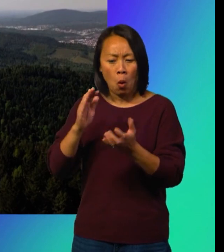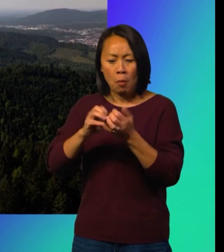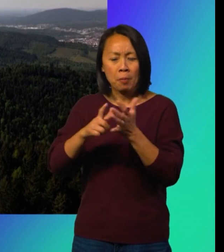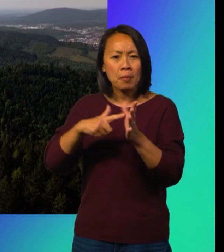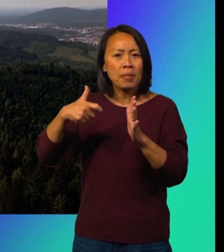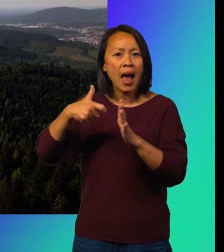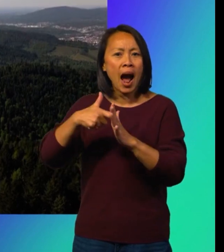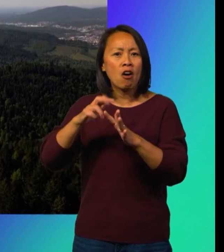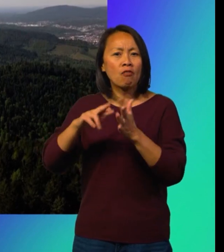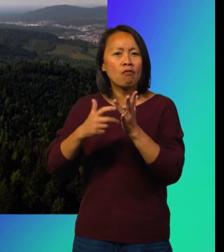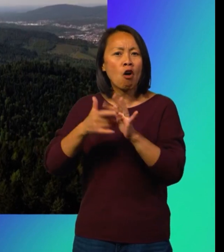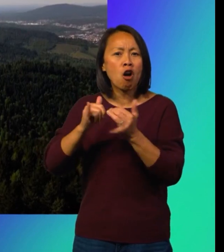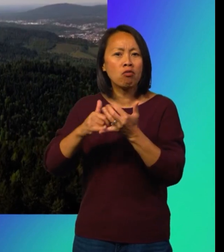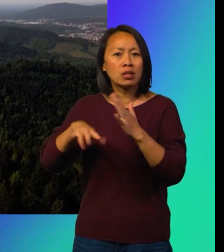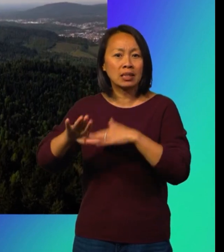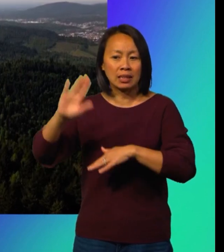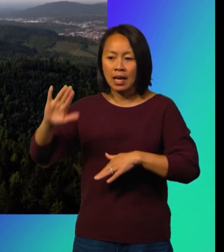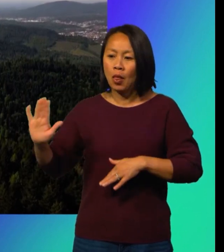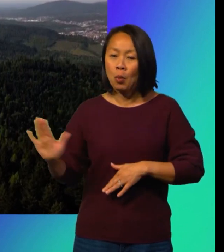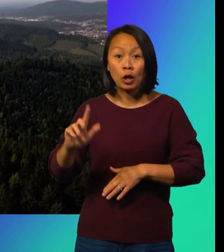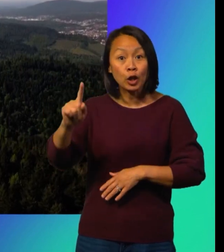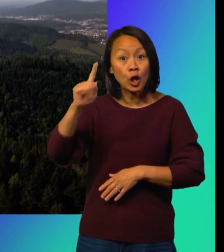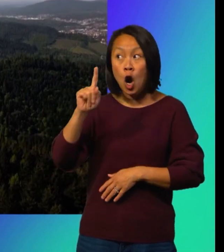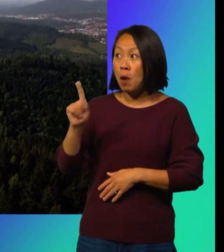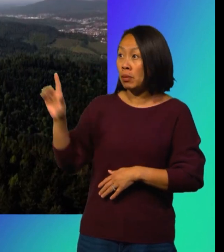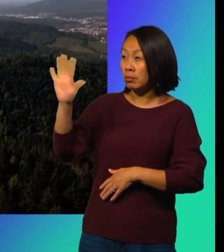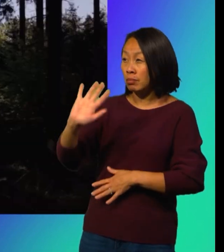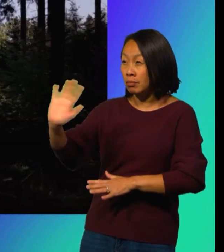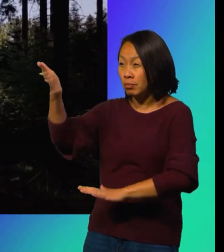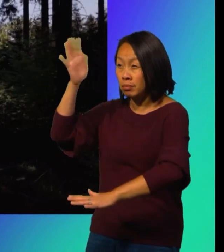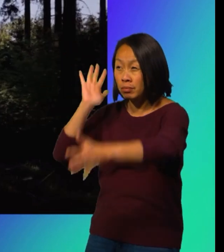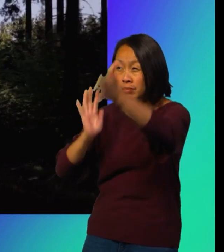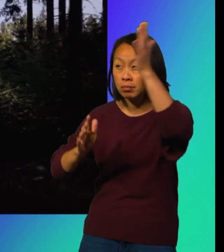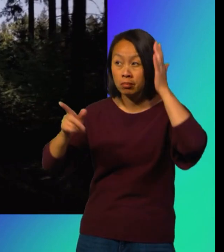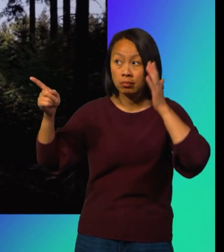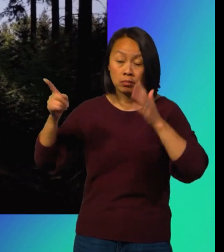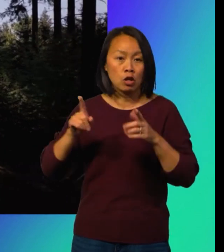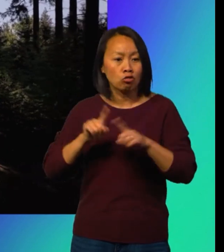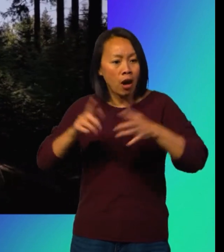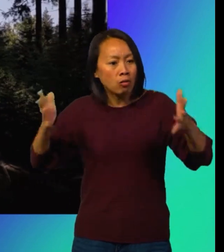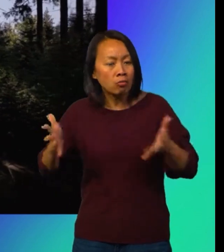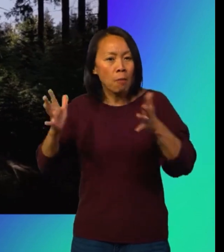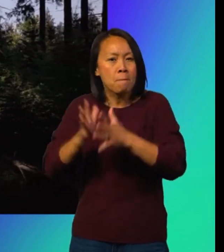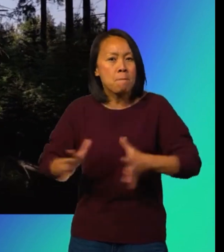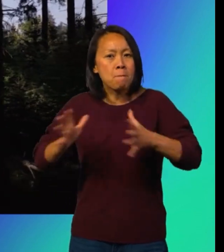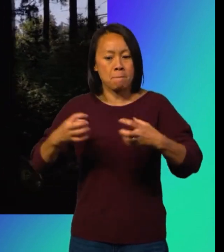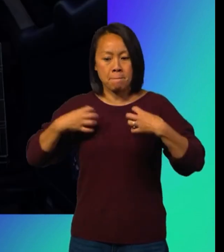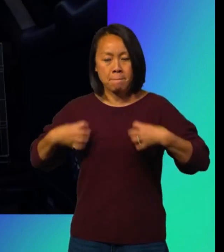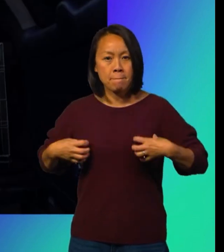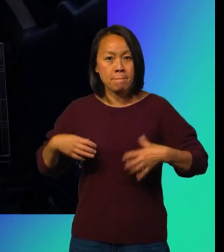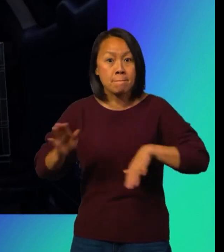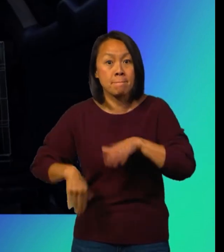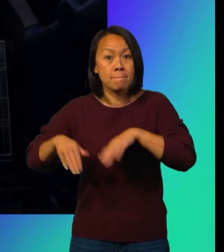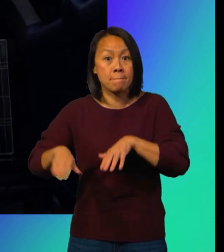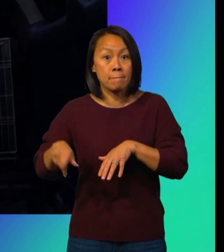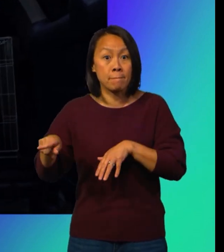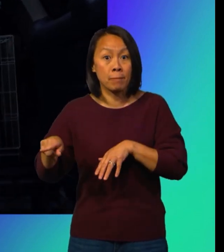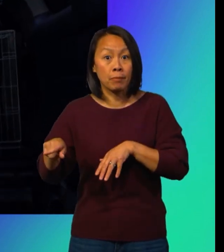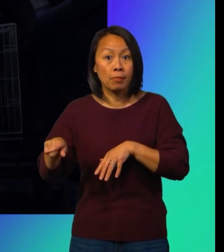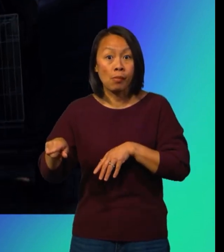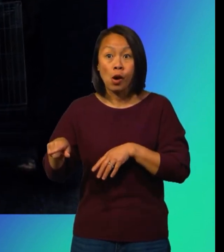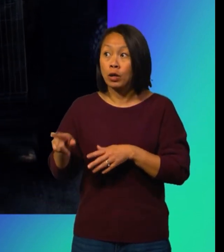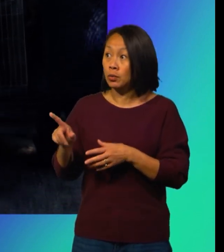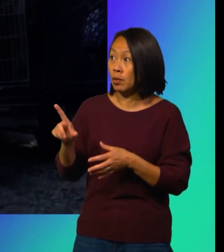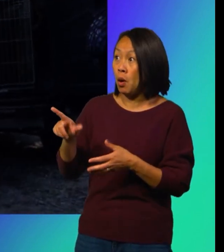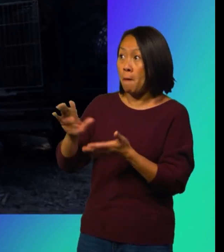Germany. There's a small population of wild lynx here already. I'm joining Martin, Ava and Inka to see if we can